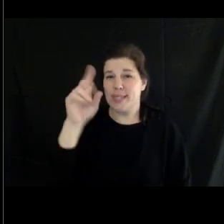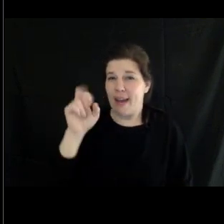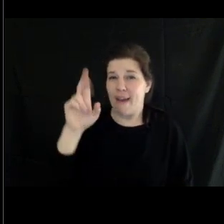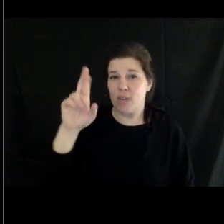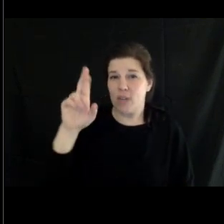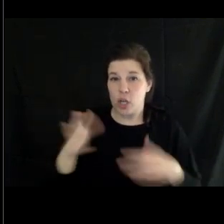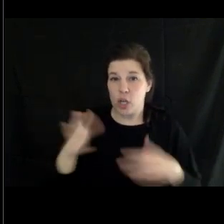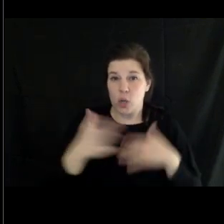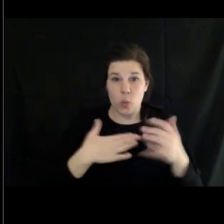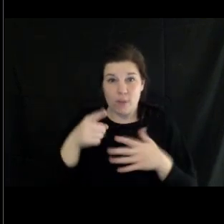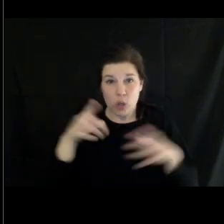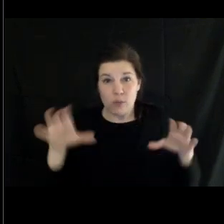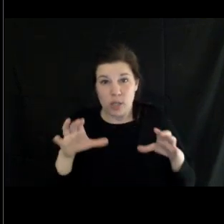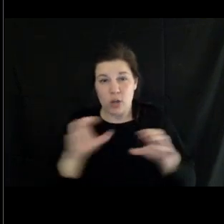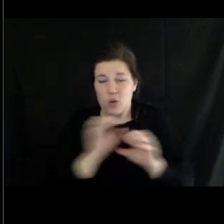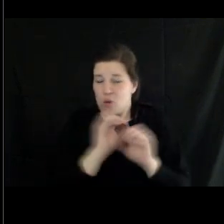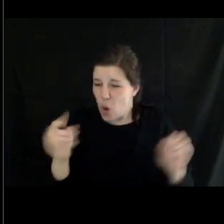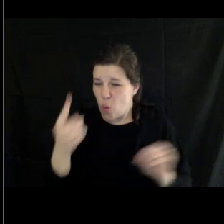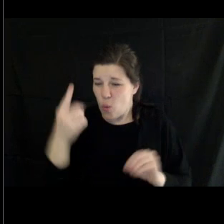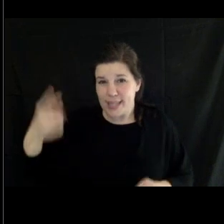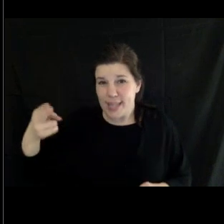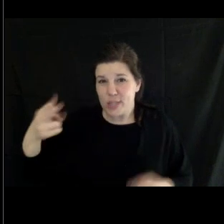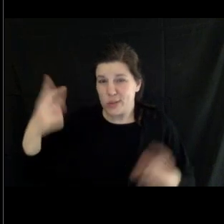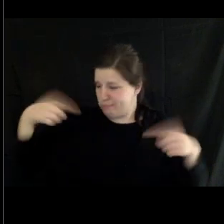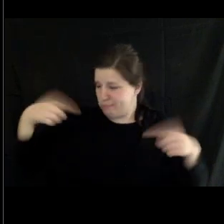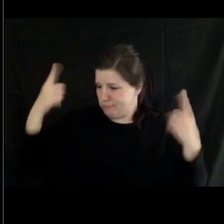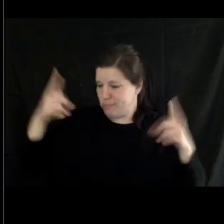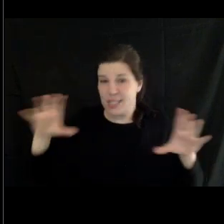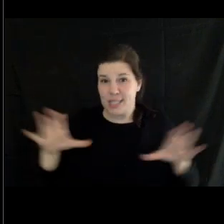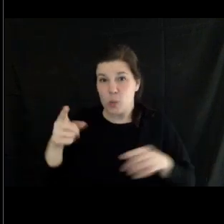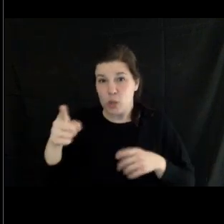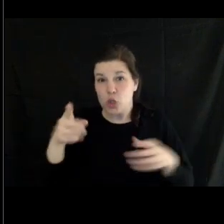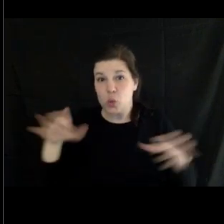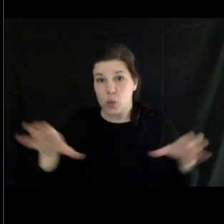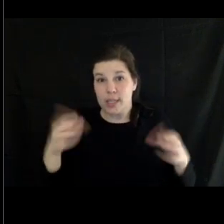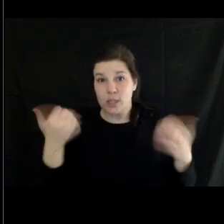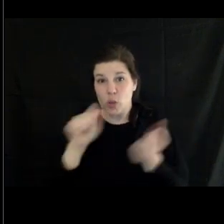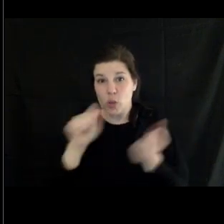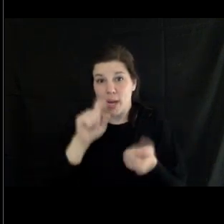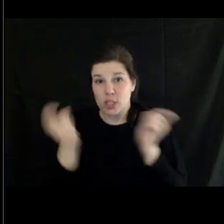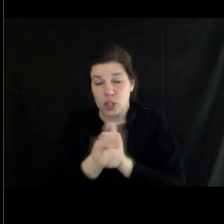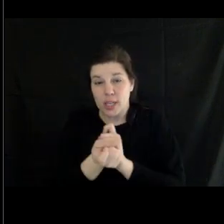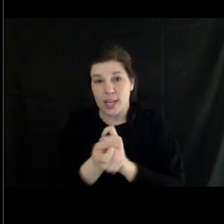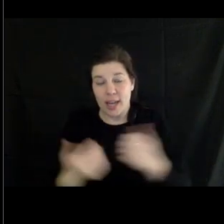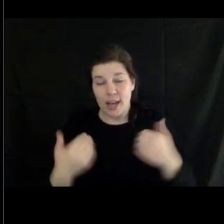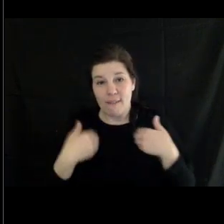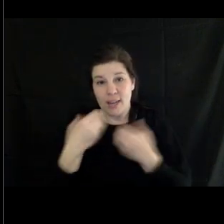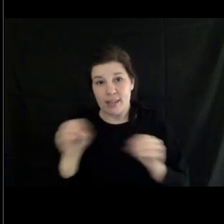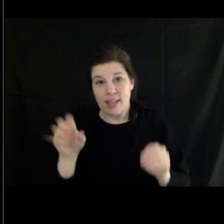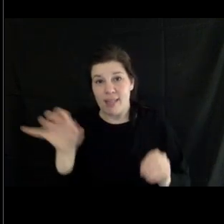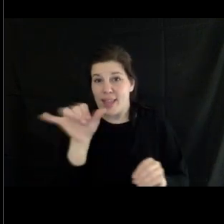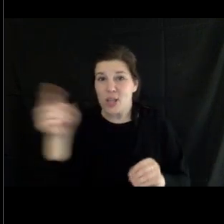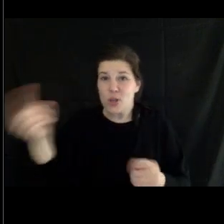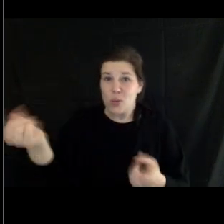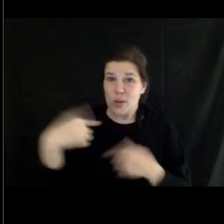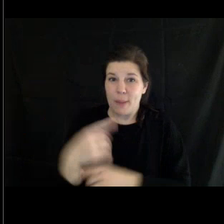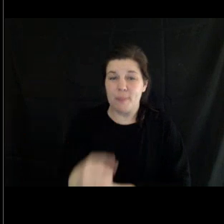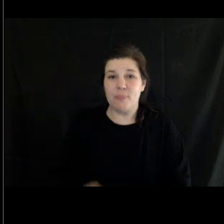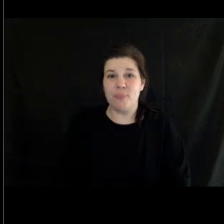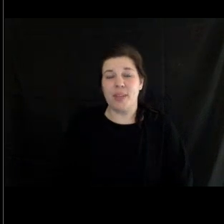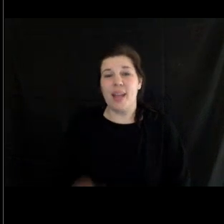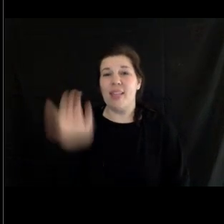one has ever in the history done what you just did and trying to change and have an office like you're a king. That's a bully that is